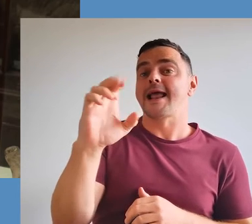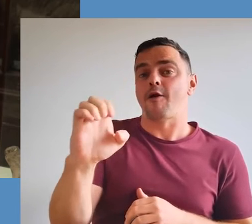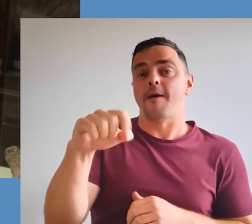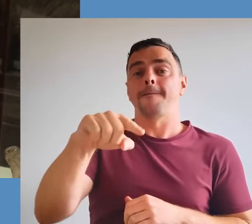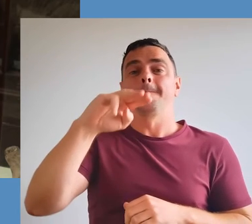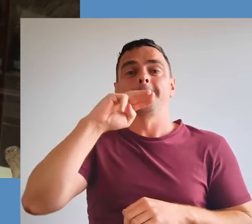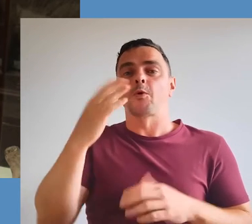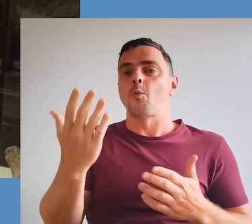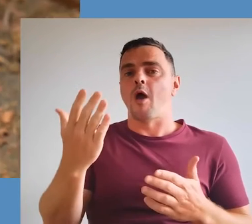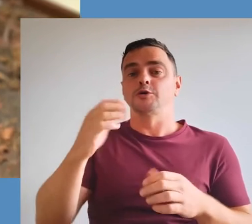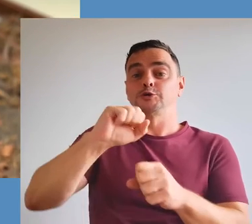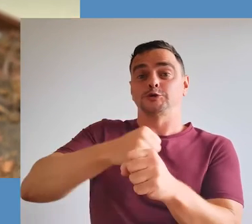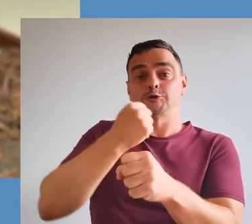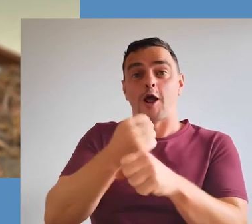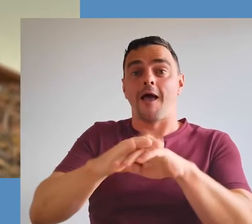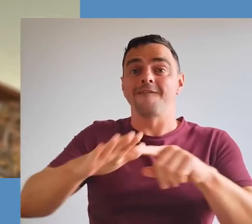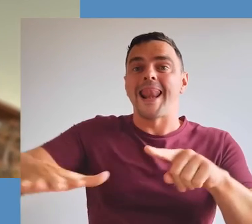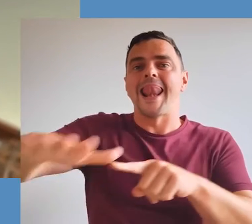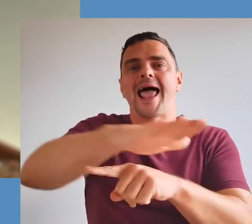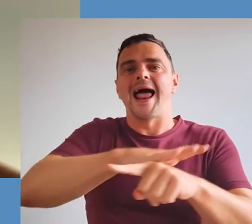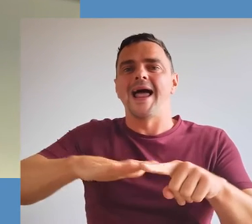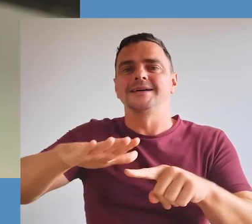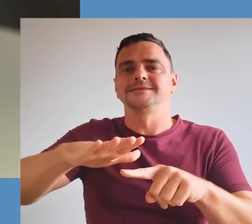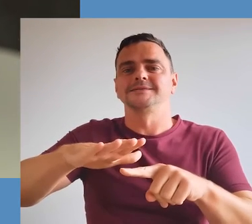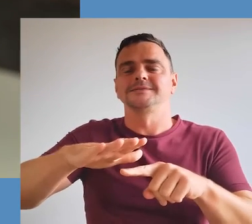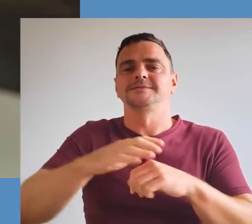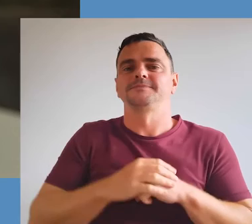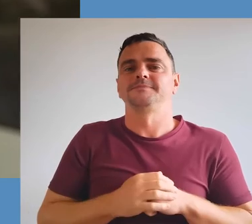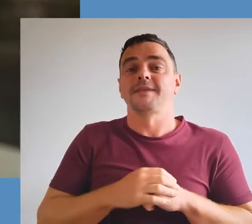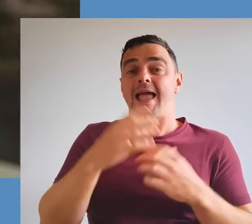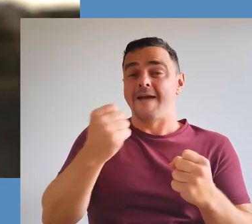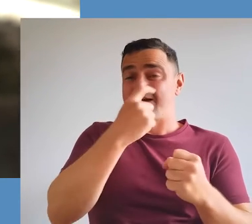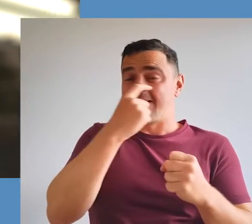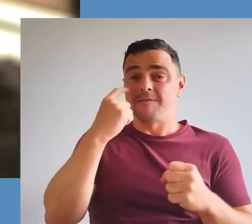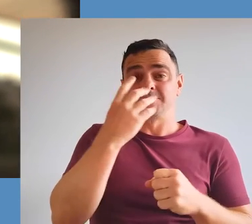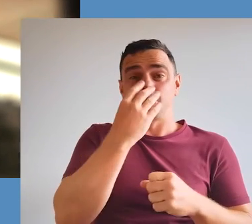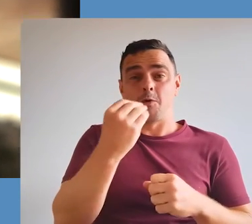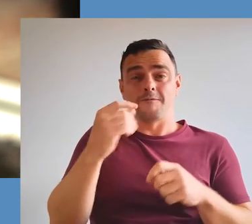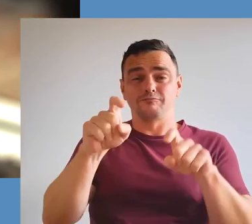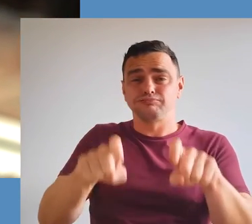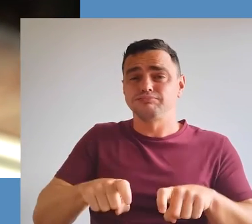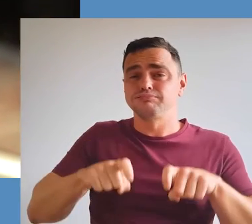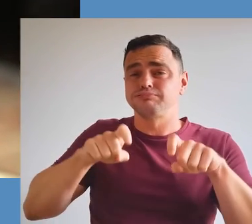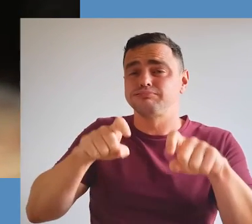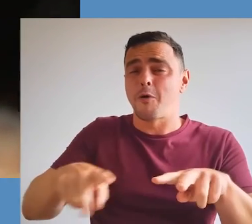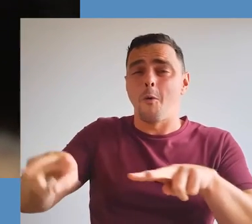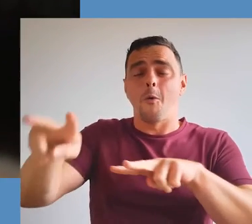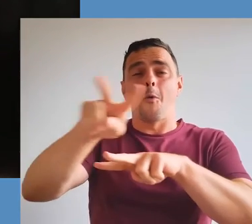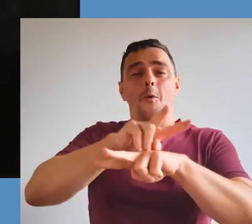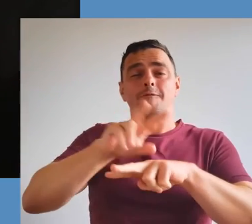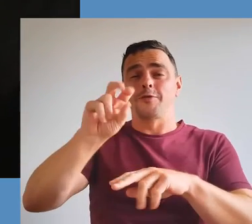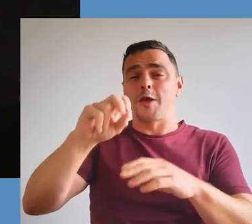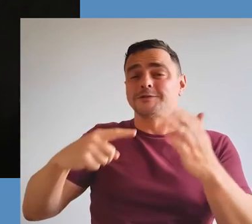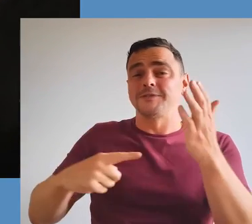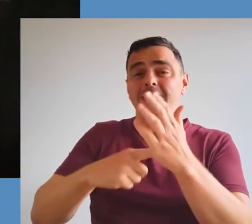There is evidence of wolves living in Ireland from about 30 000 years ago long before humans arrived